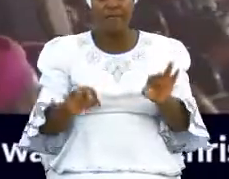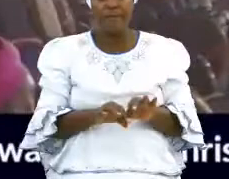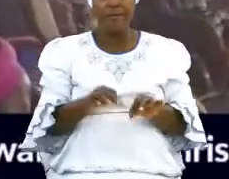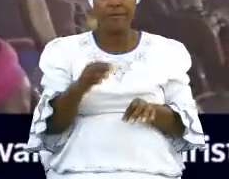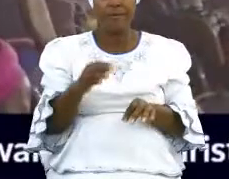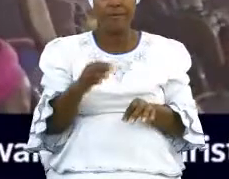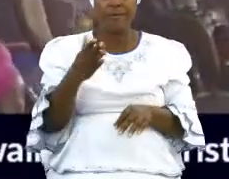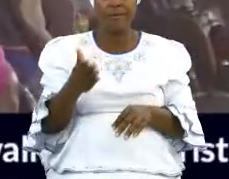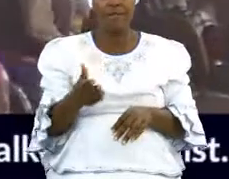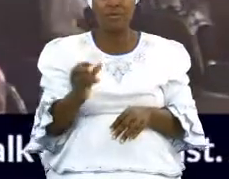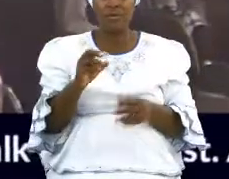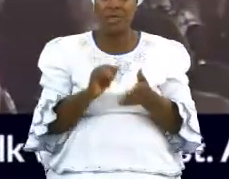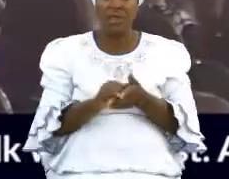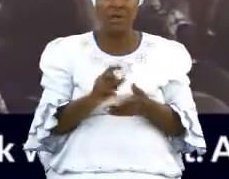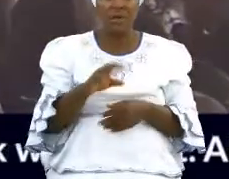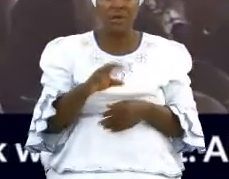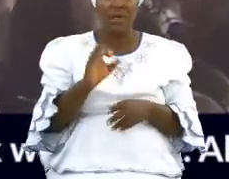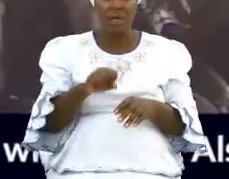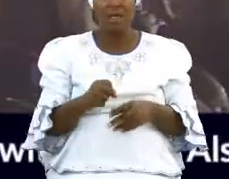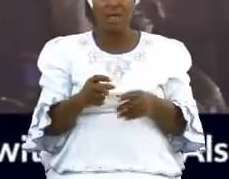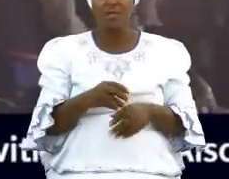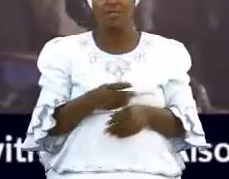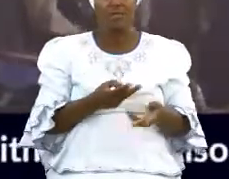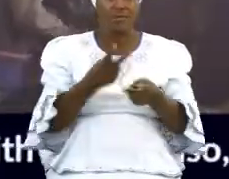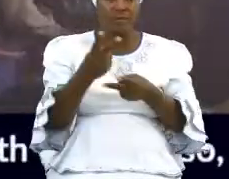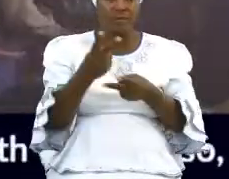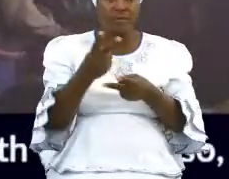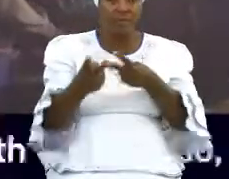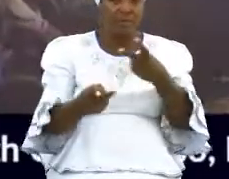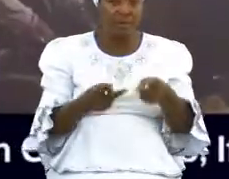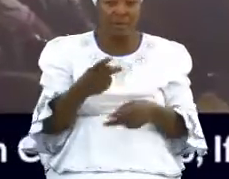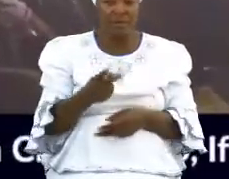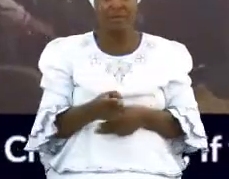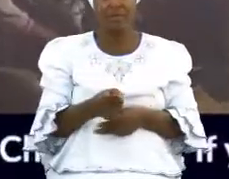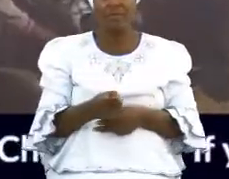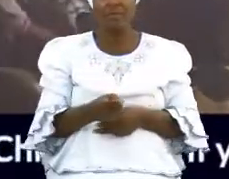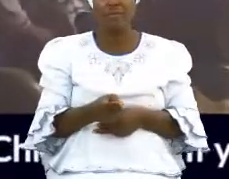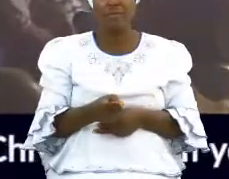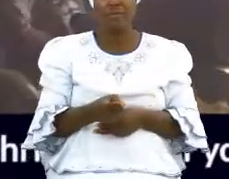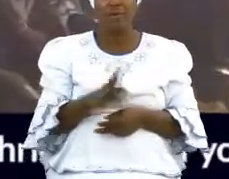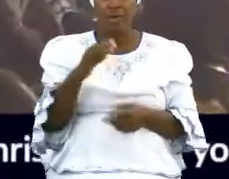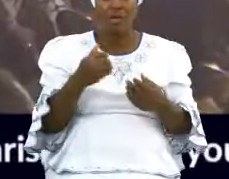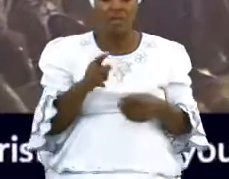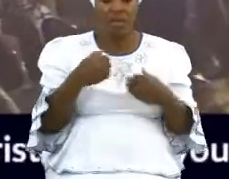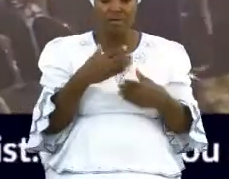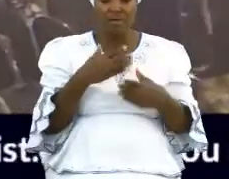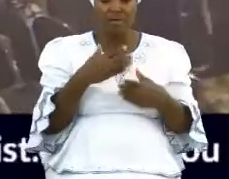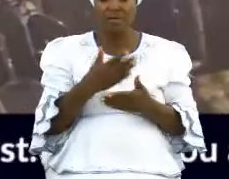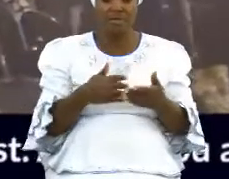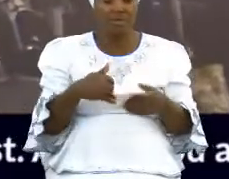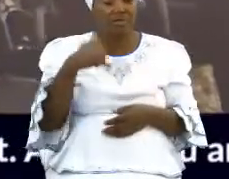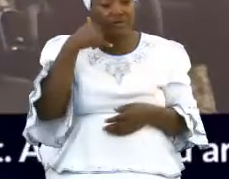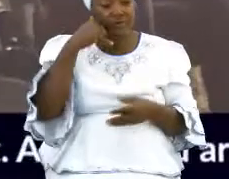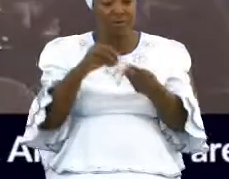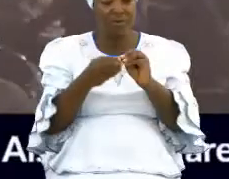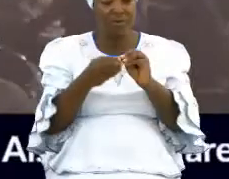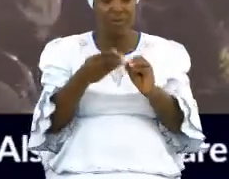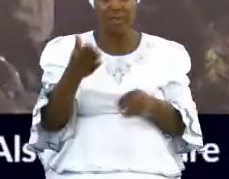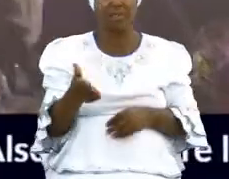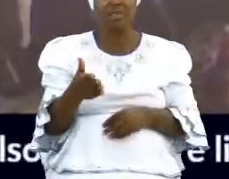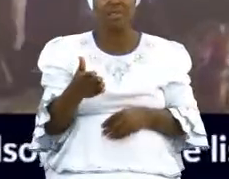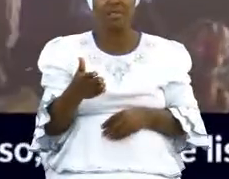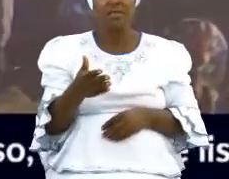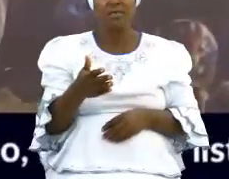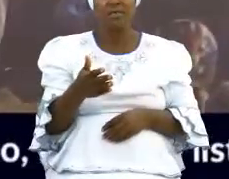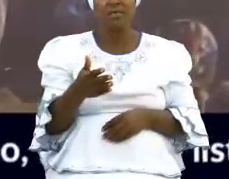we can get back to you. There are phone numbers there. Just scrolling on your screen now. You will see the phone